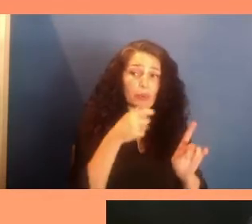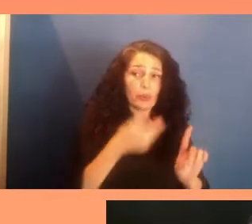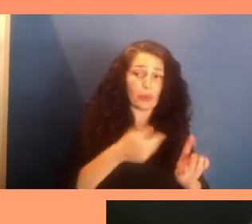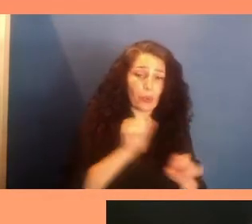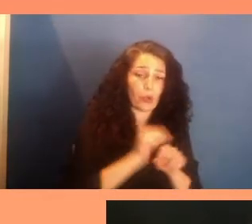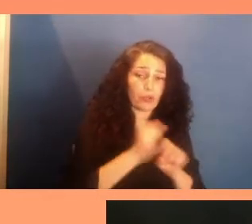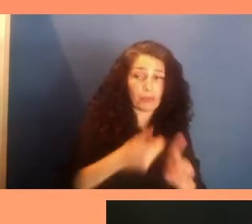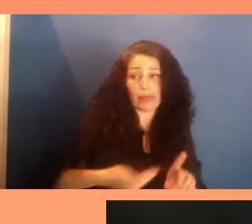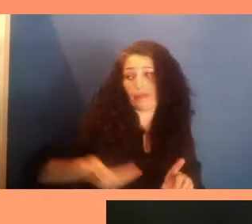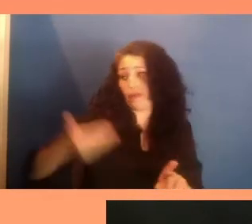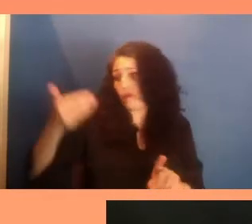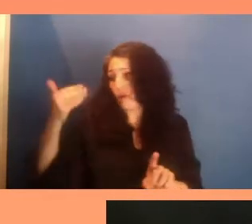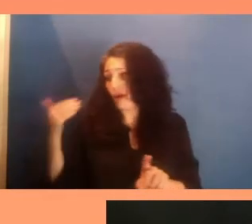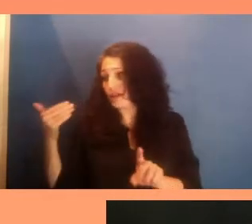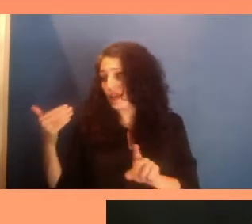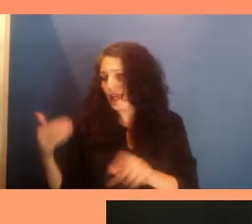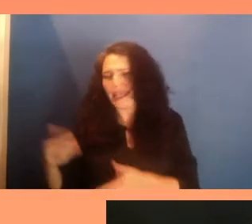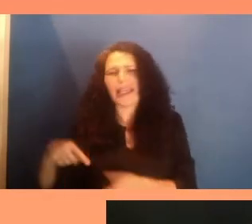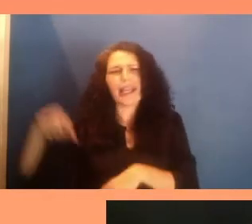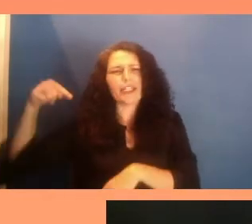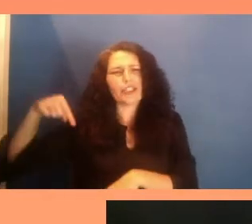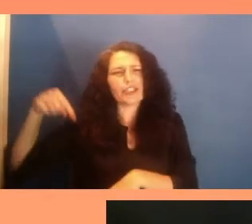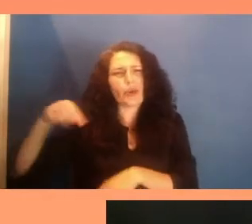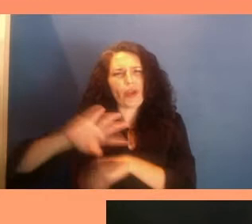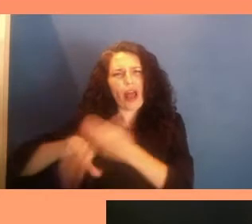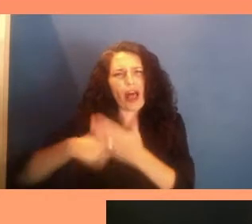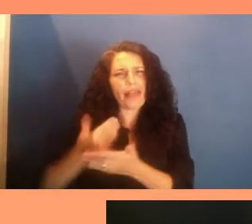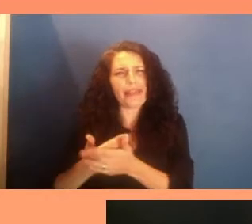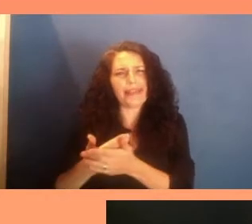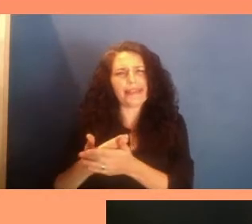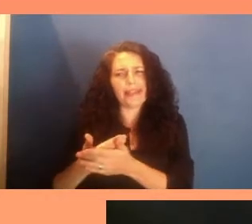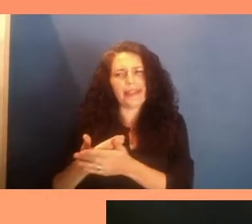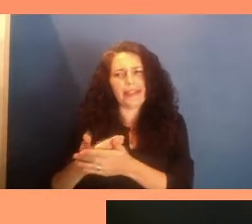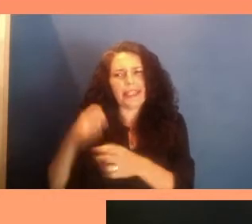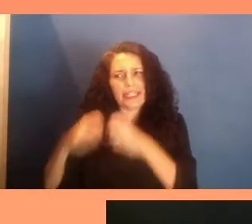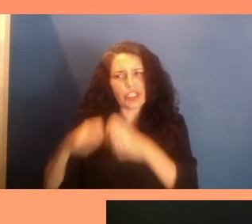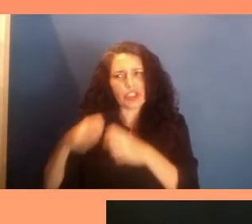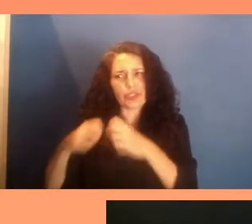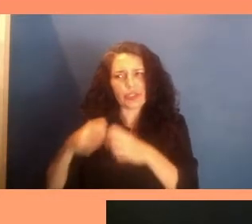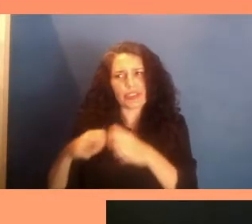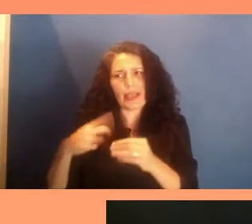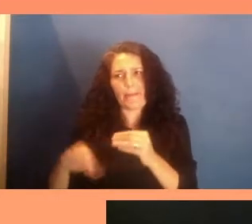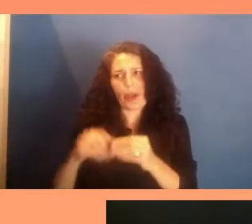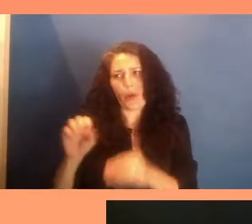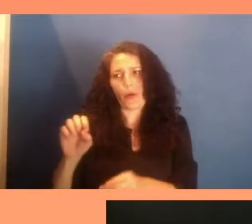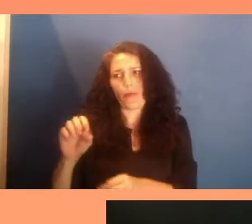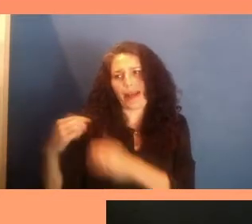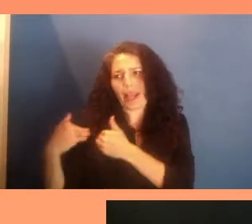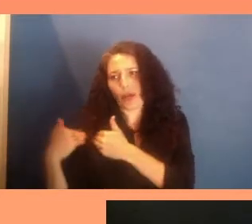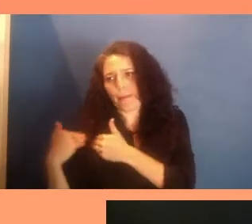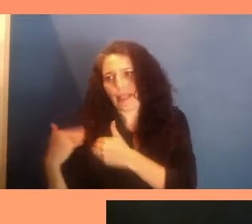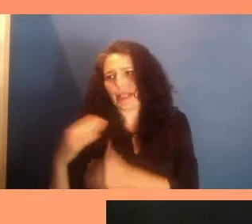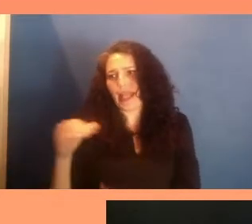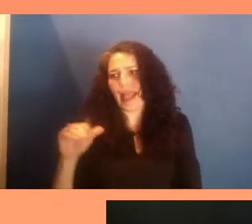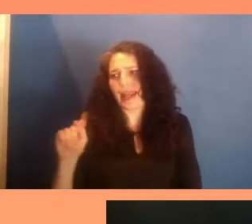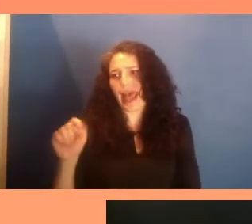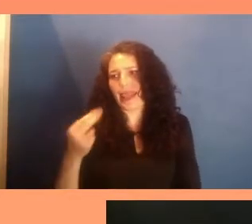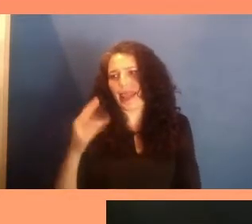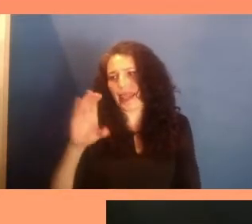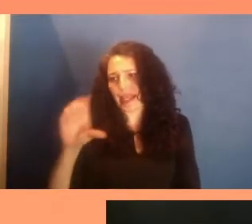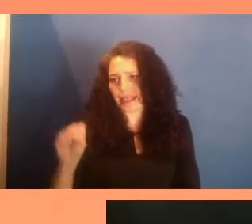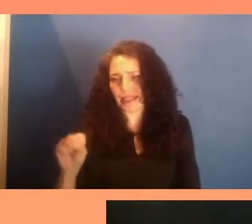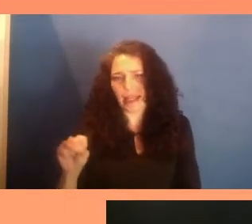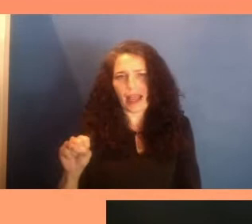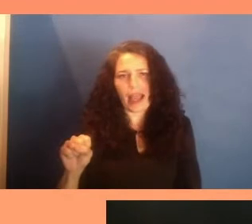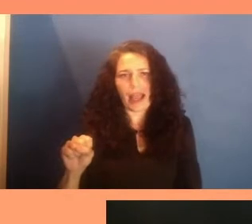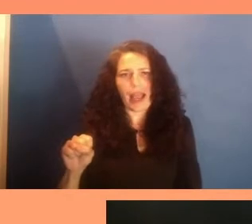these issues around accountability and ethics. I thought it was just an incredible time to be able to create some kind of